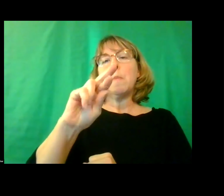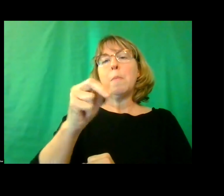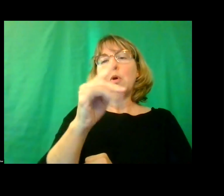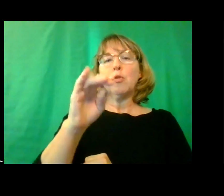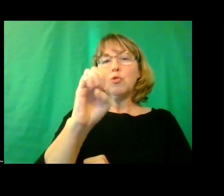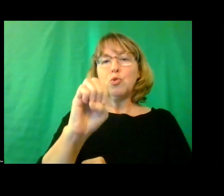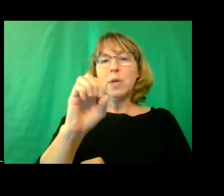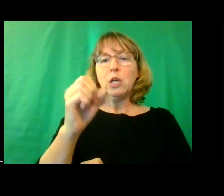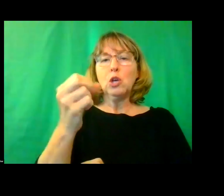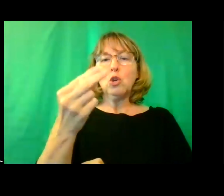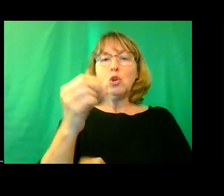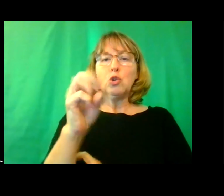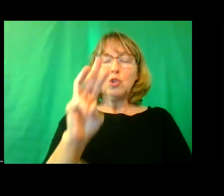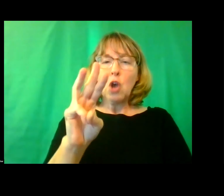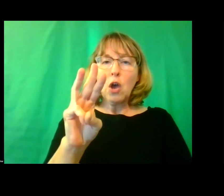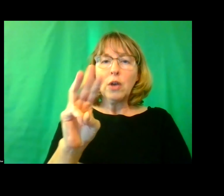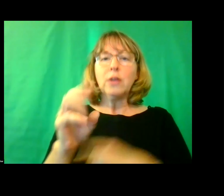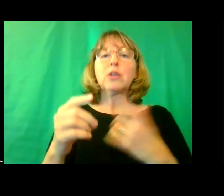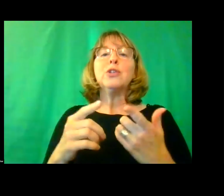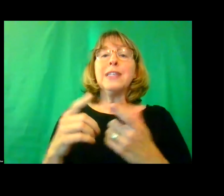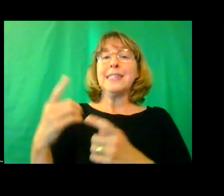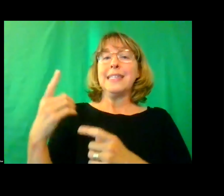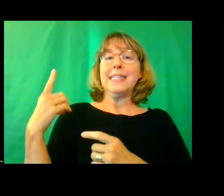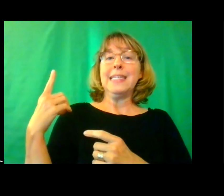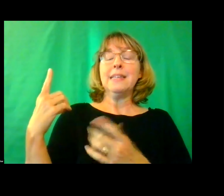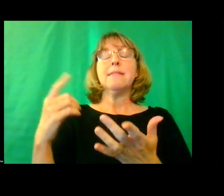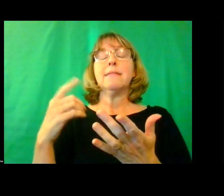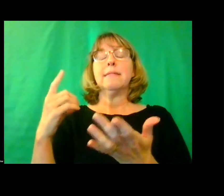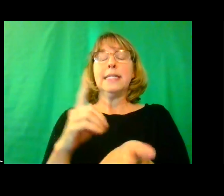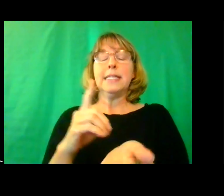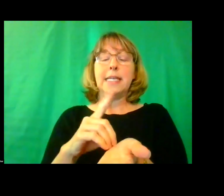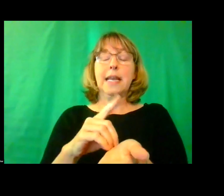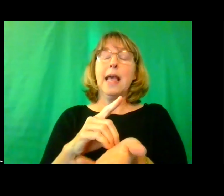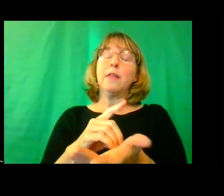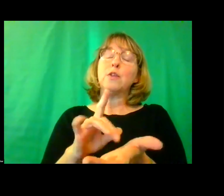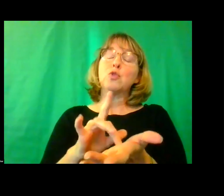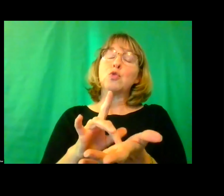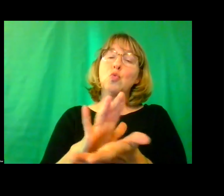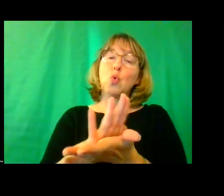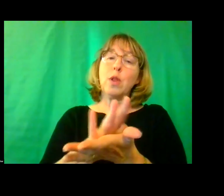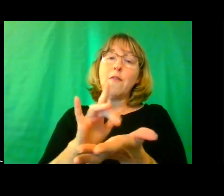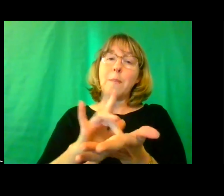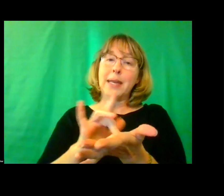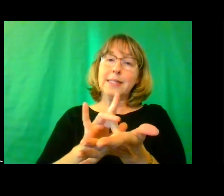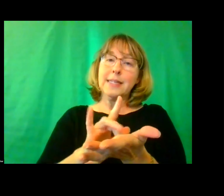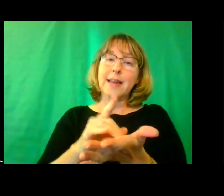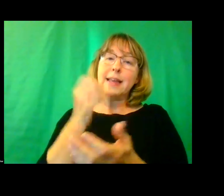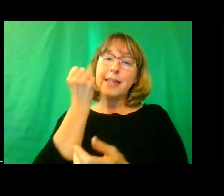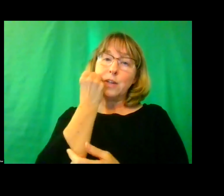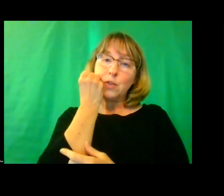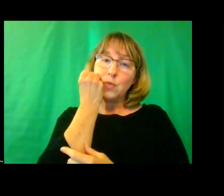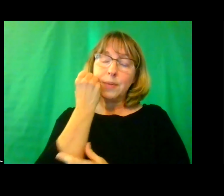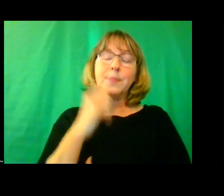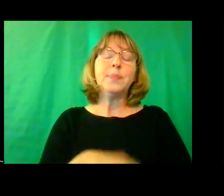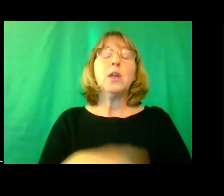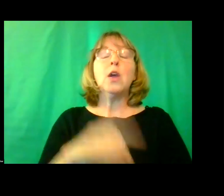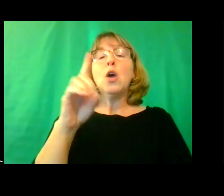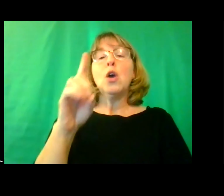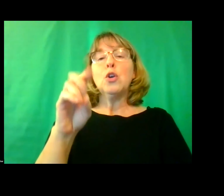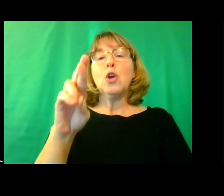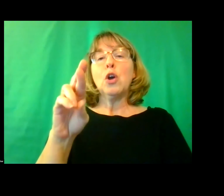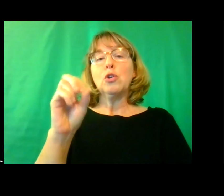Law and Bioethics theme at the University of Rochester School of Medicine and Dentistry. Dr. Shaw teaches